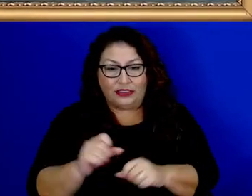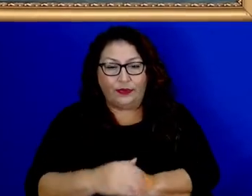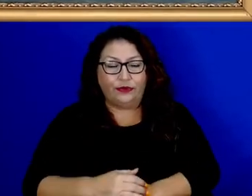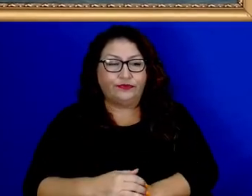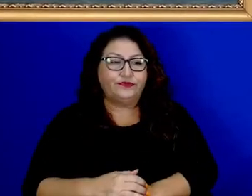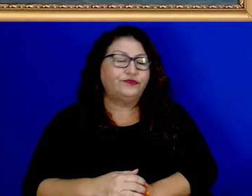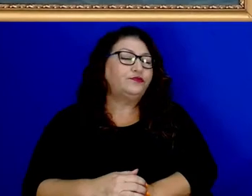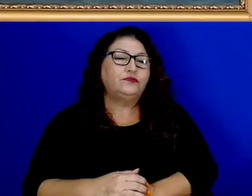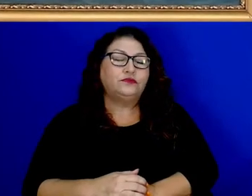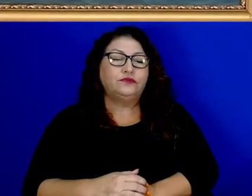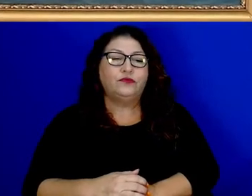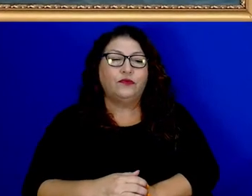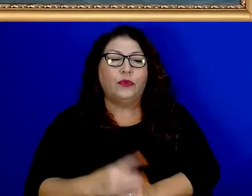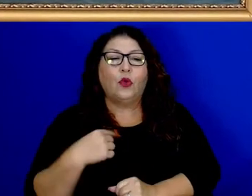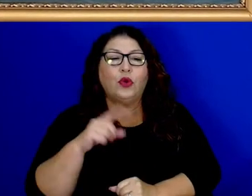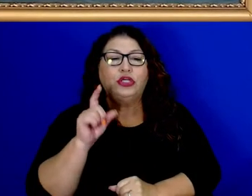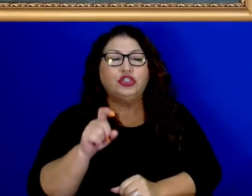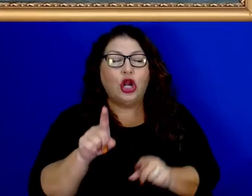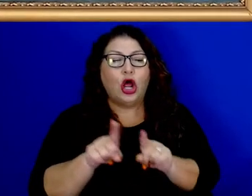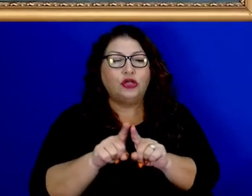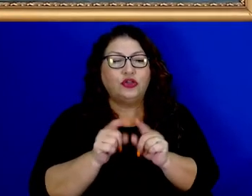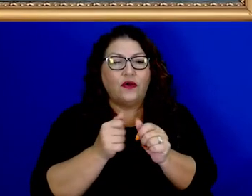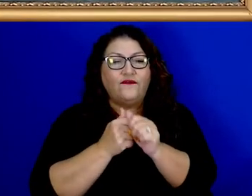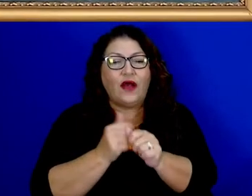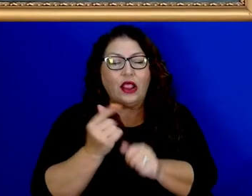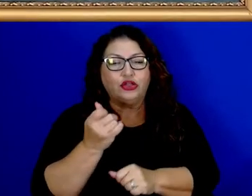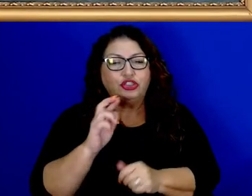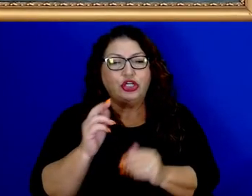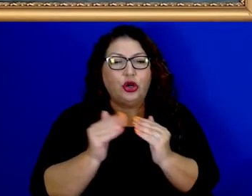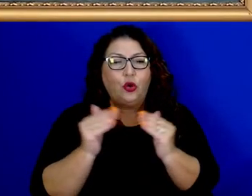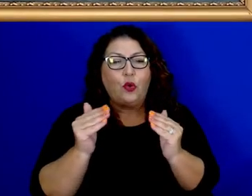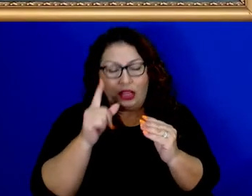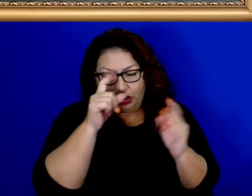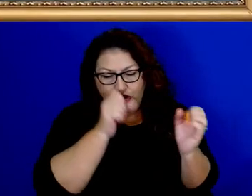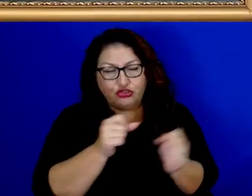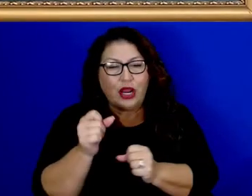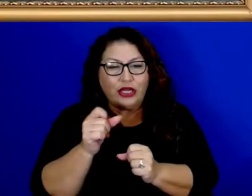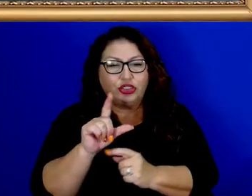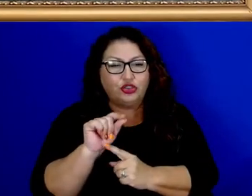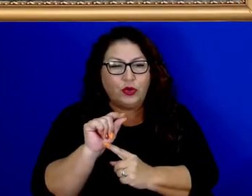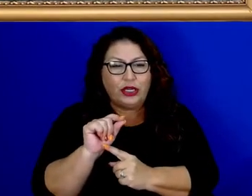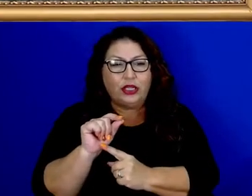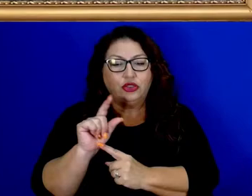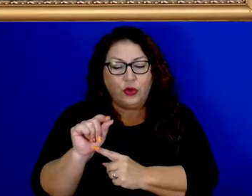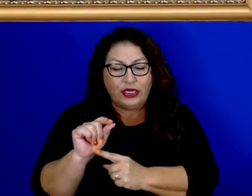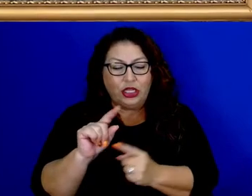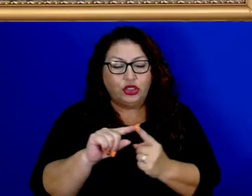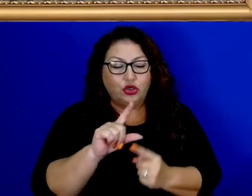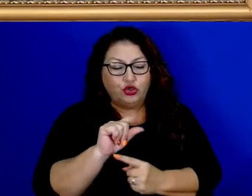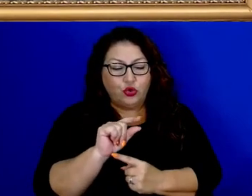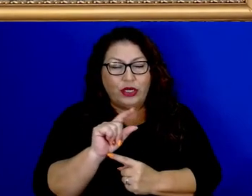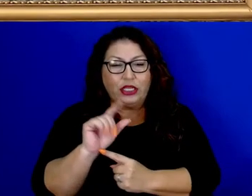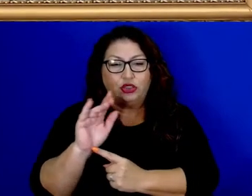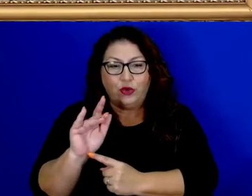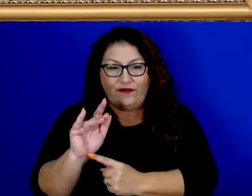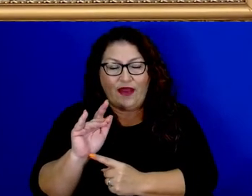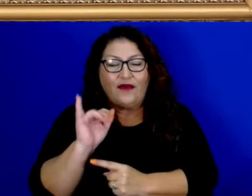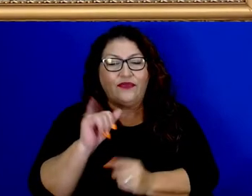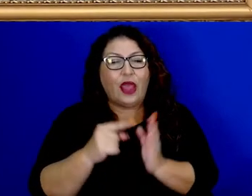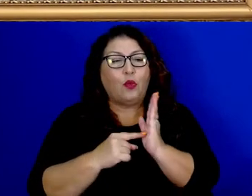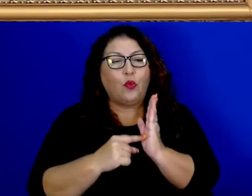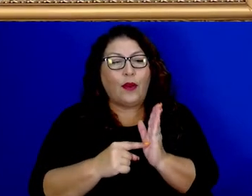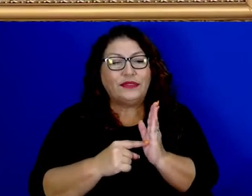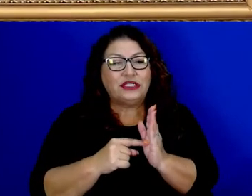We should also follow the Gender Equality Strategy 2020 to 2025, which represents a good